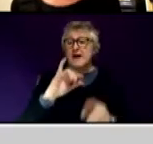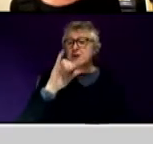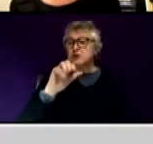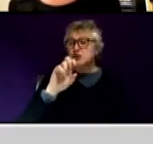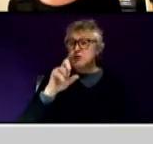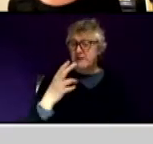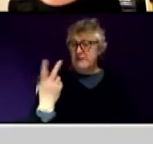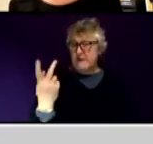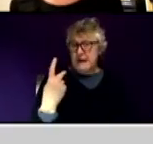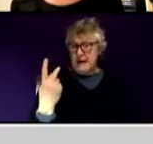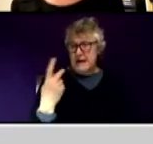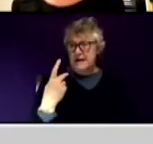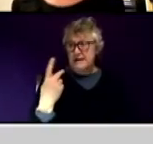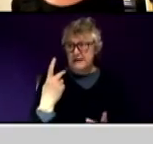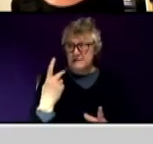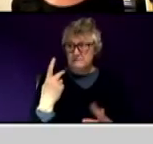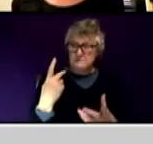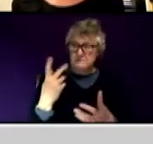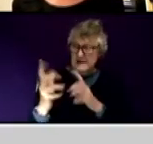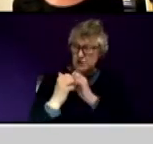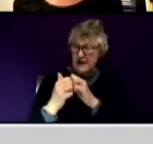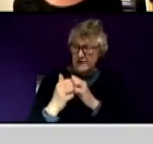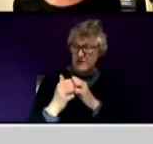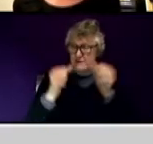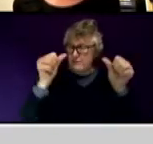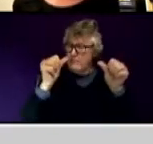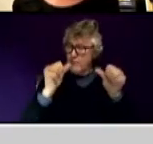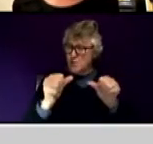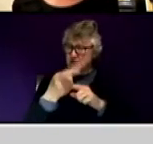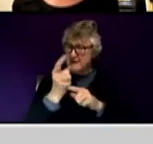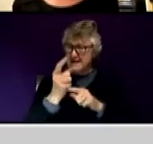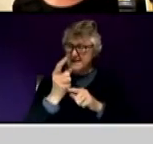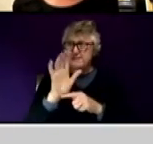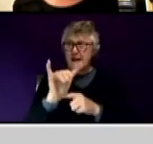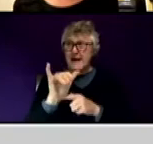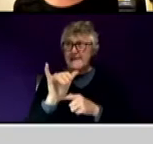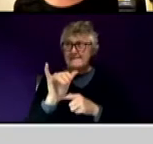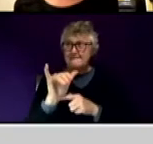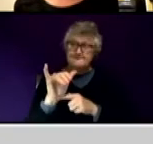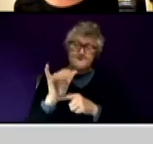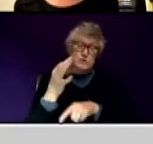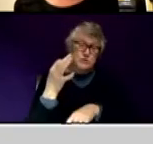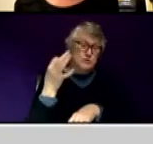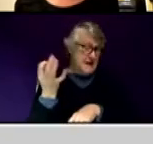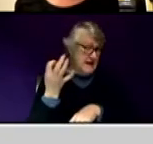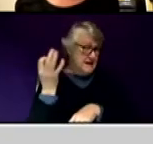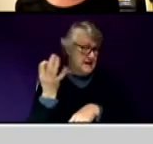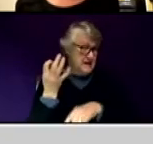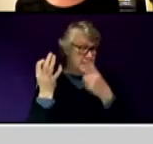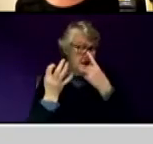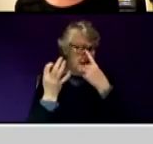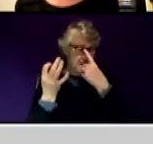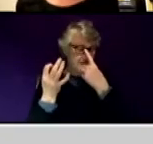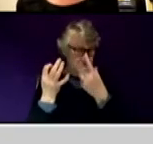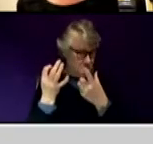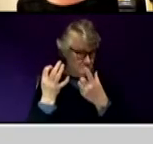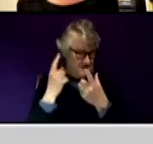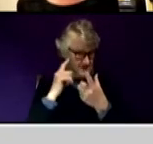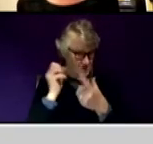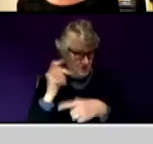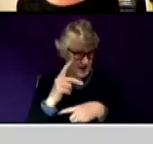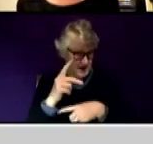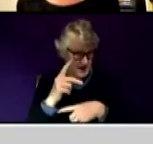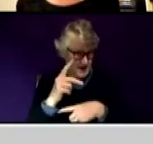by Friday. How does that sound? That sounds great. Thank you. And are you going to post them to the PCCEP website?